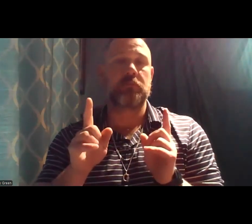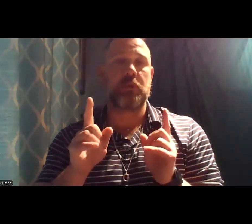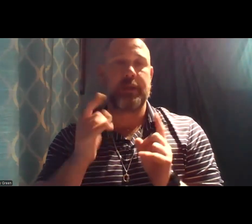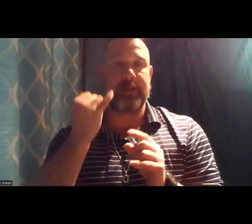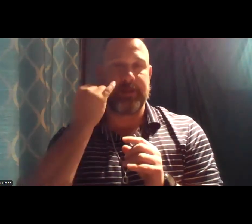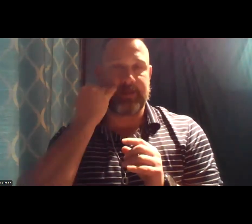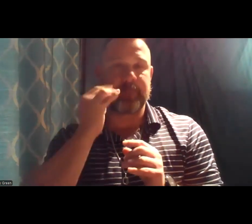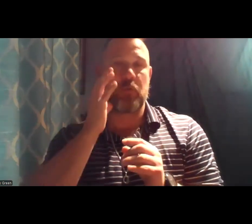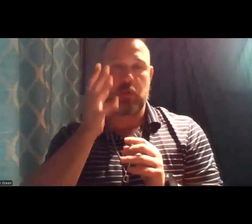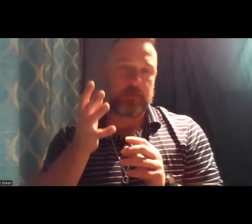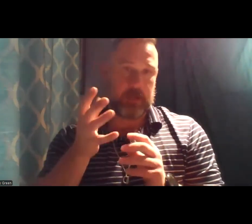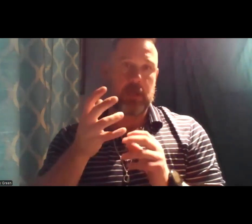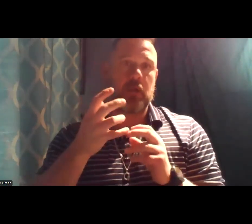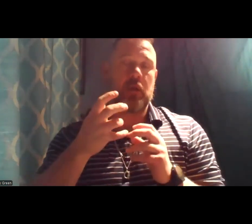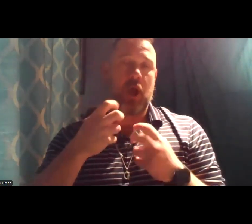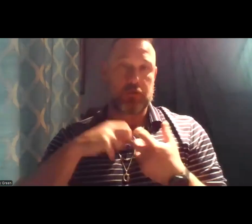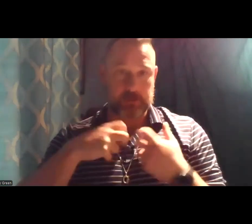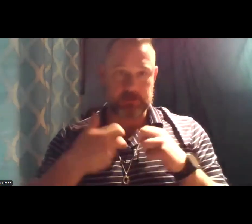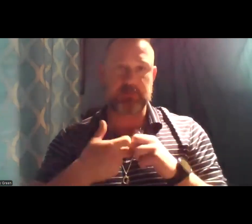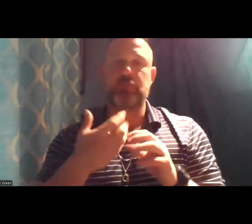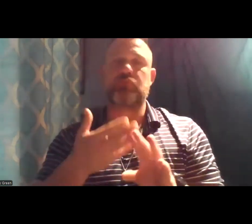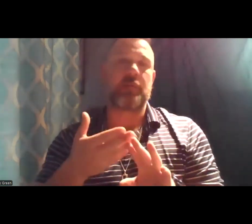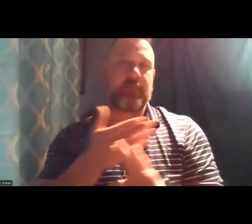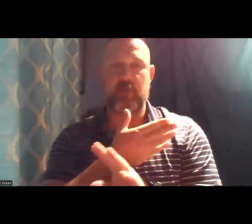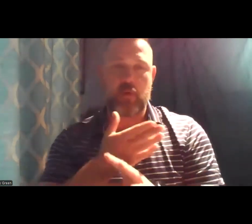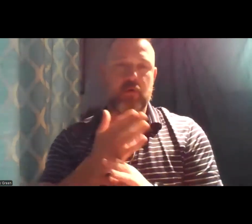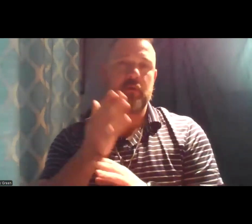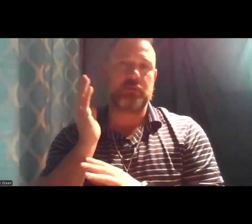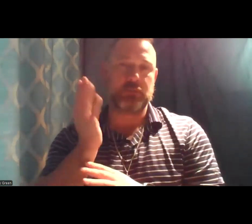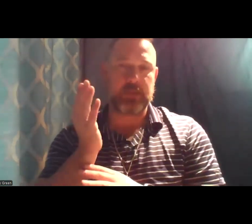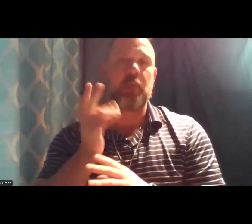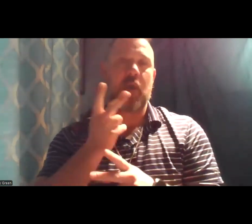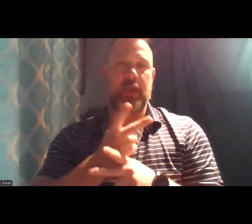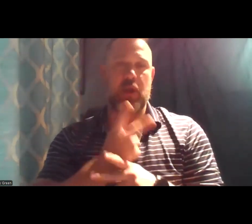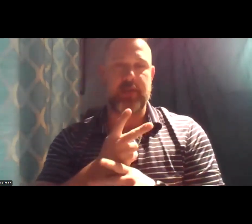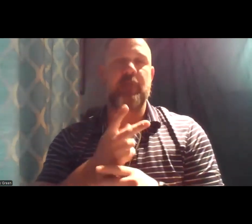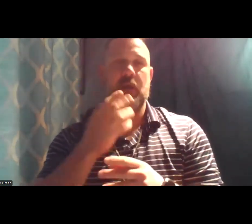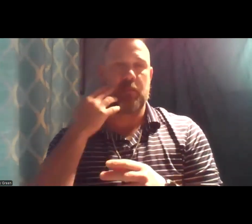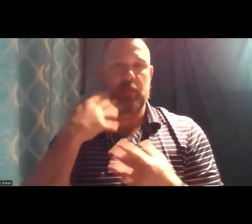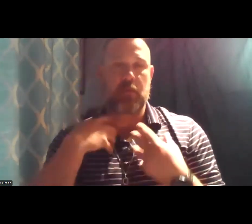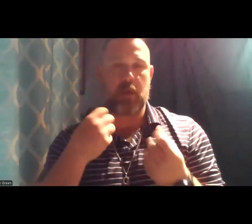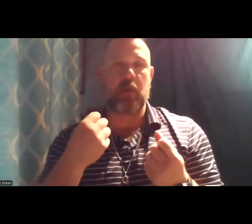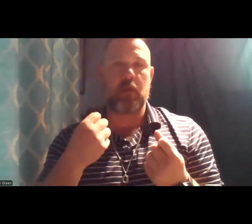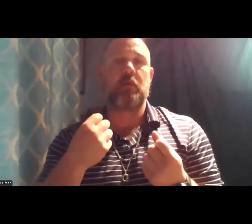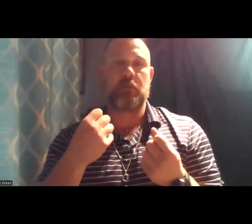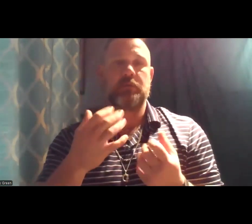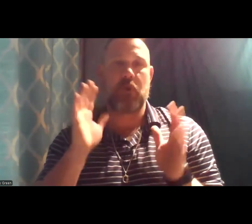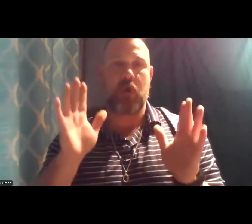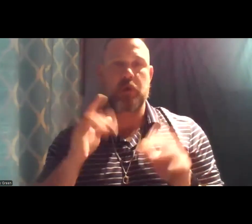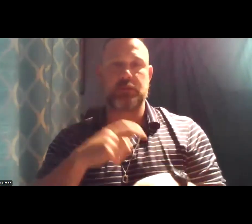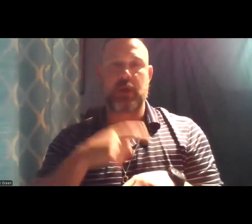if there was going to be a crisis right before speaking about caregiving and mental health, what a bang up time for that to